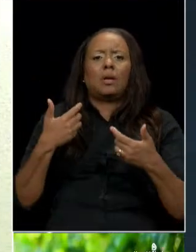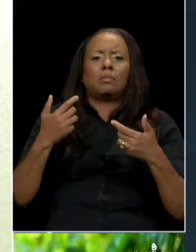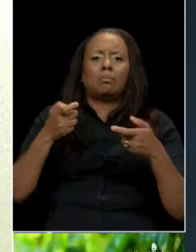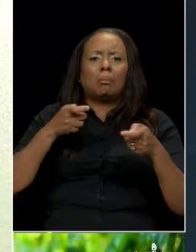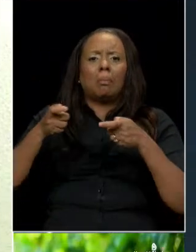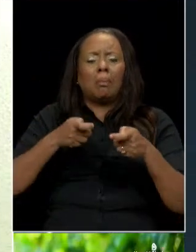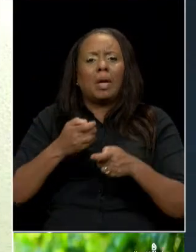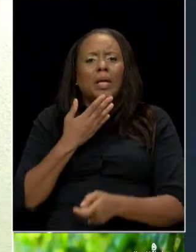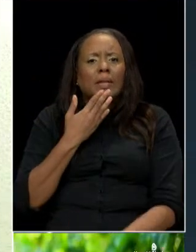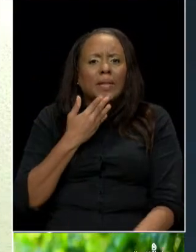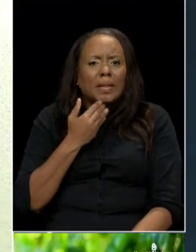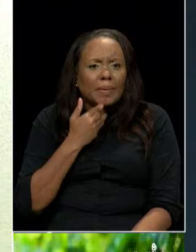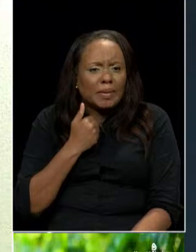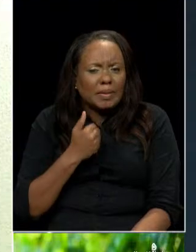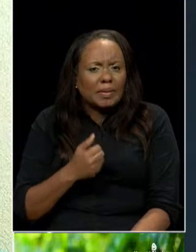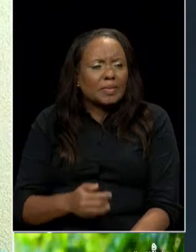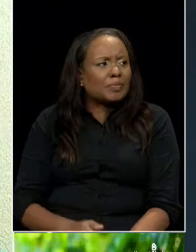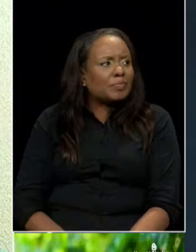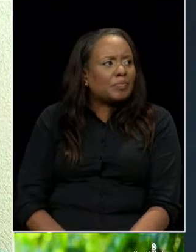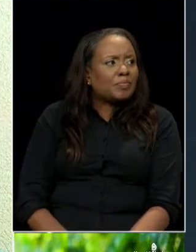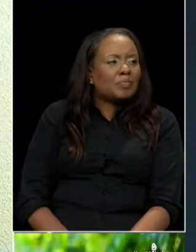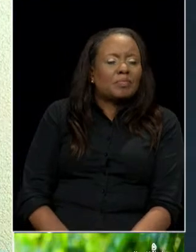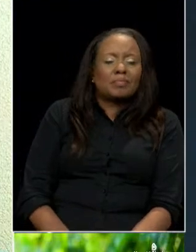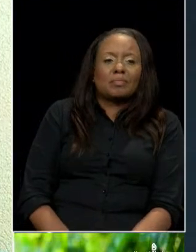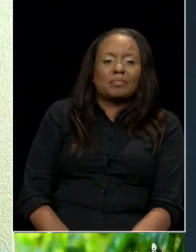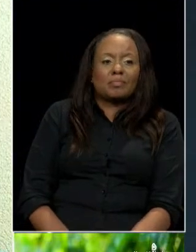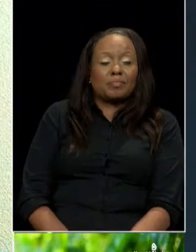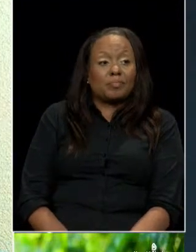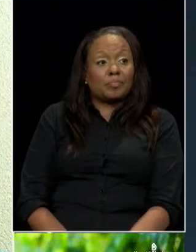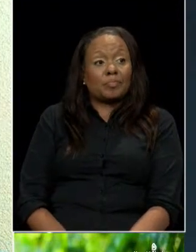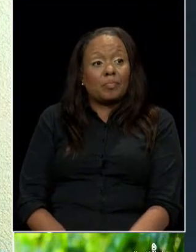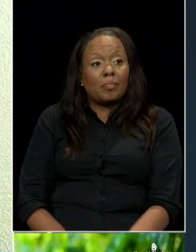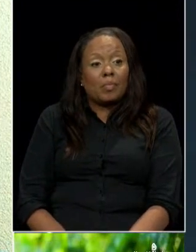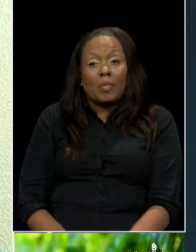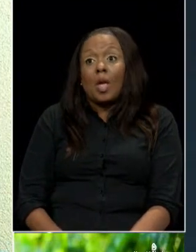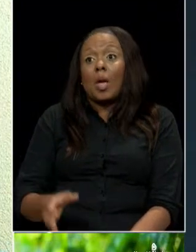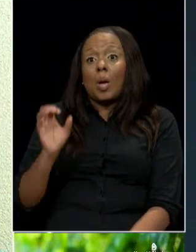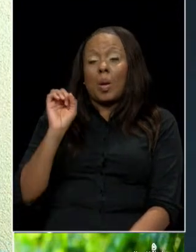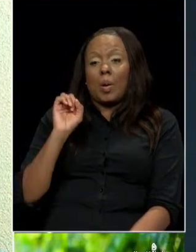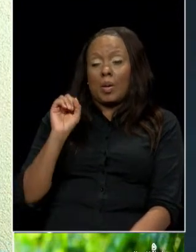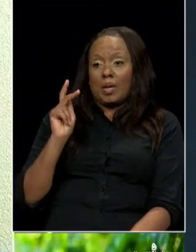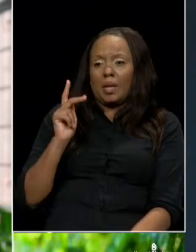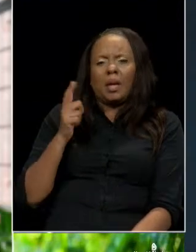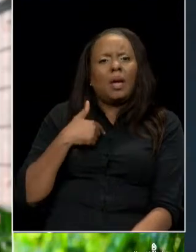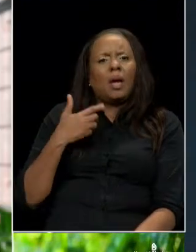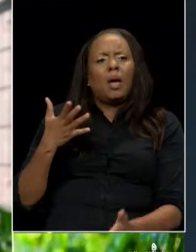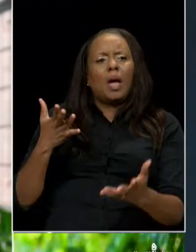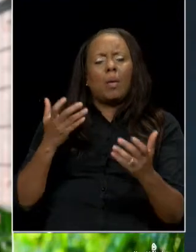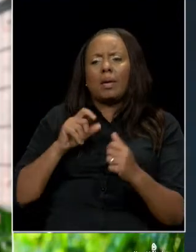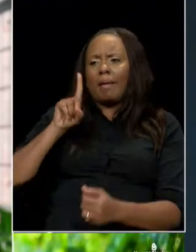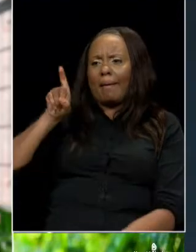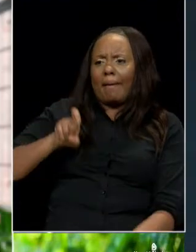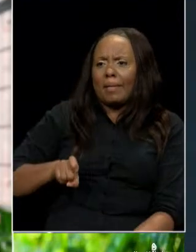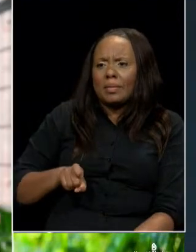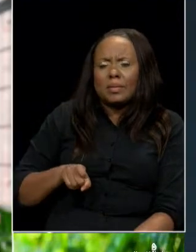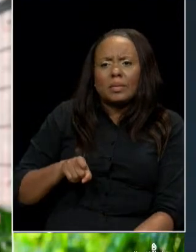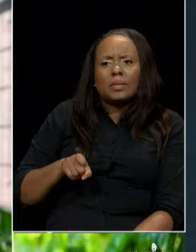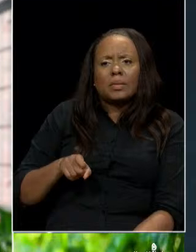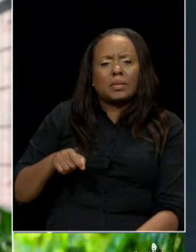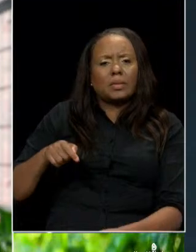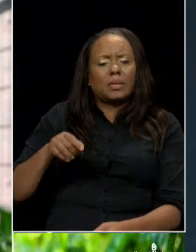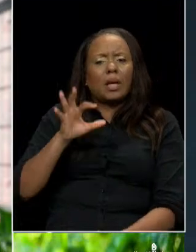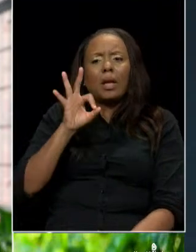sugars. I come back to the podiatrist, because there is a trend generally